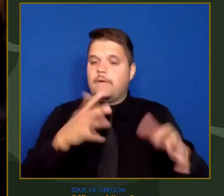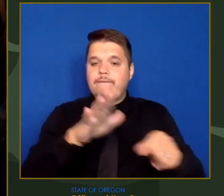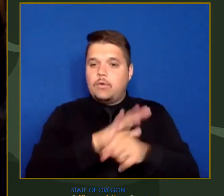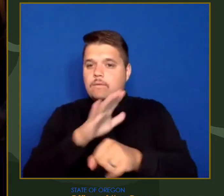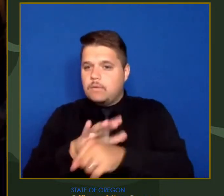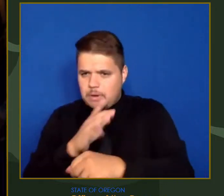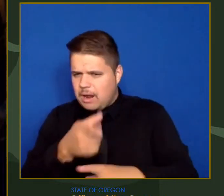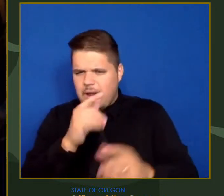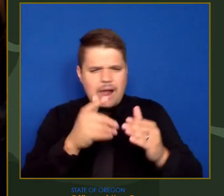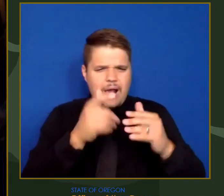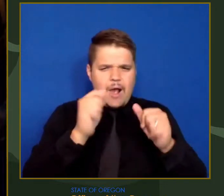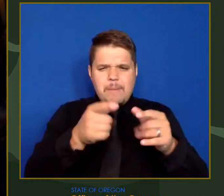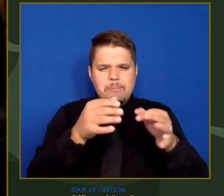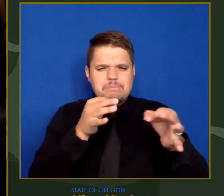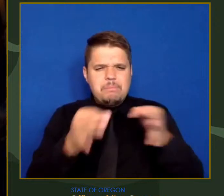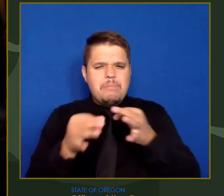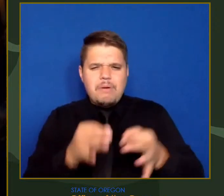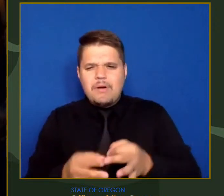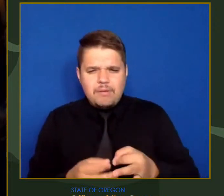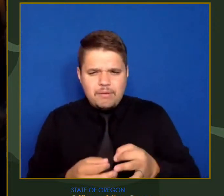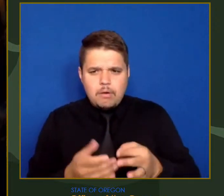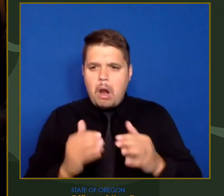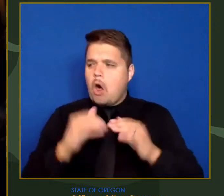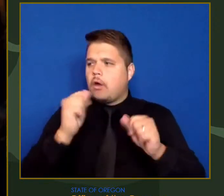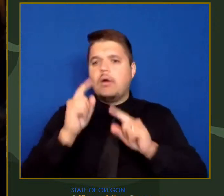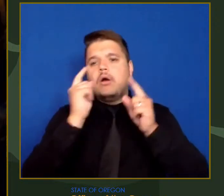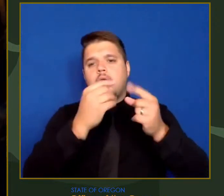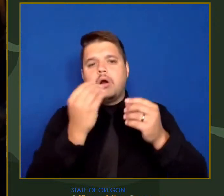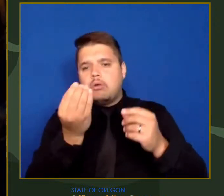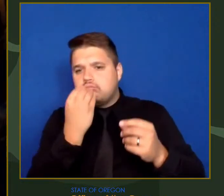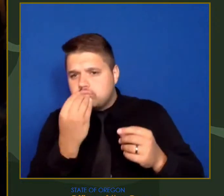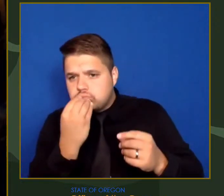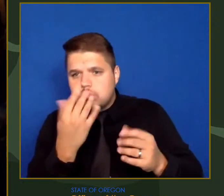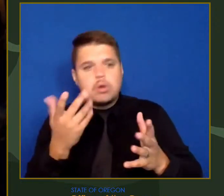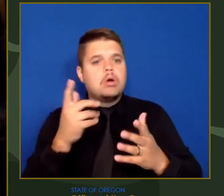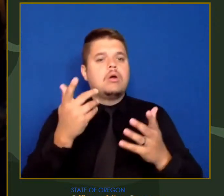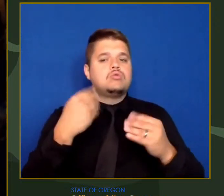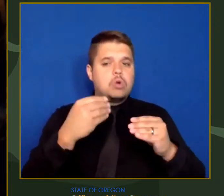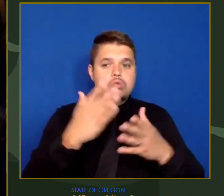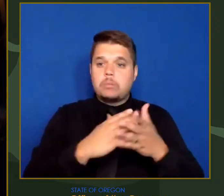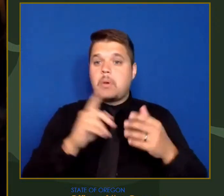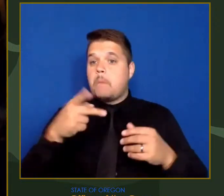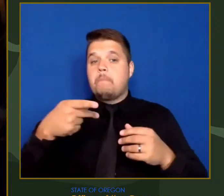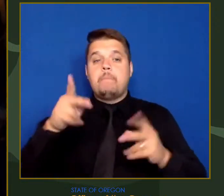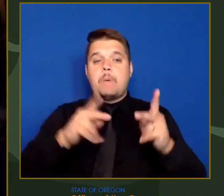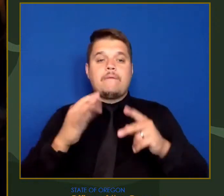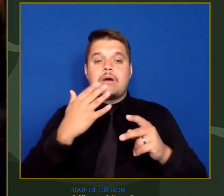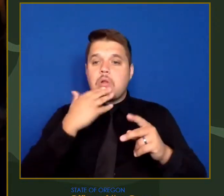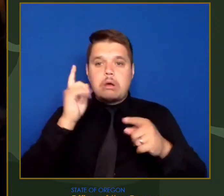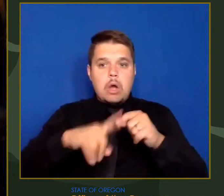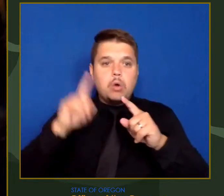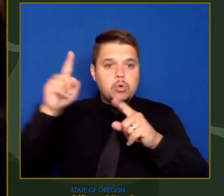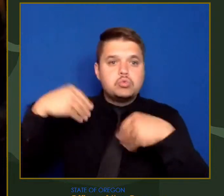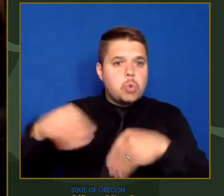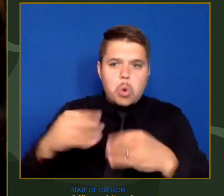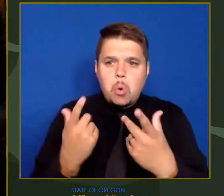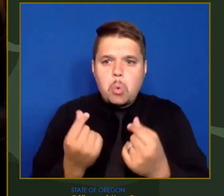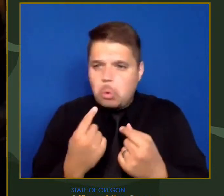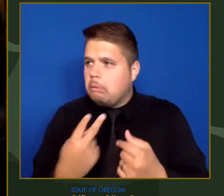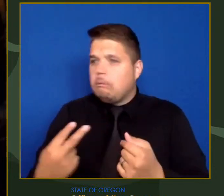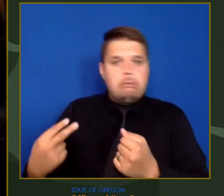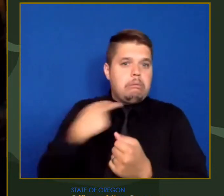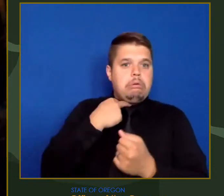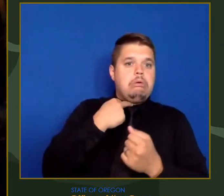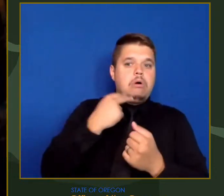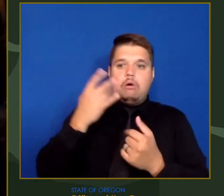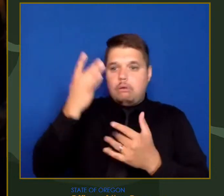not have people of color who aren't vaccinated yet go shopping? What should they do? Let me start with some comments, and then I think Director Allen can fill some